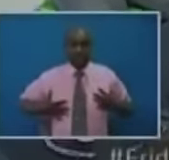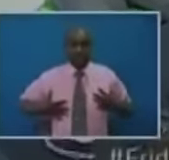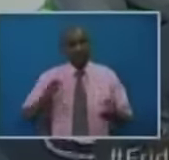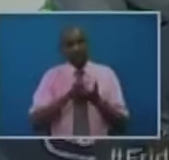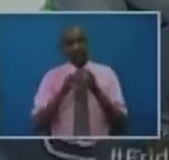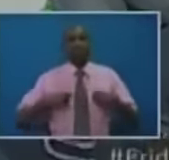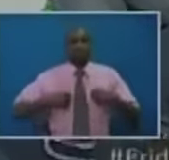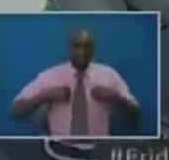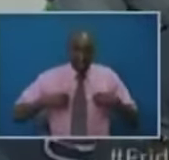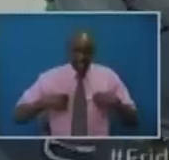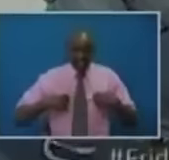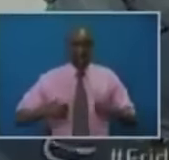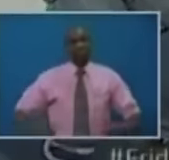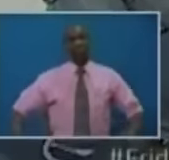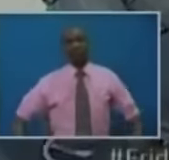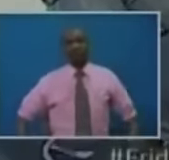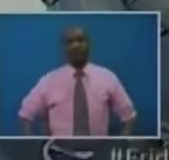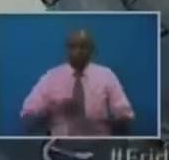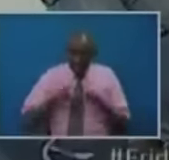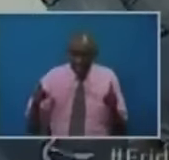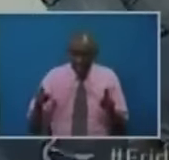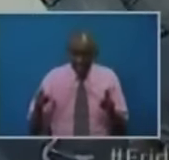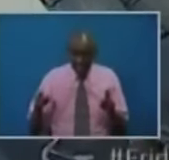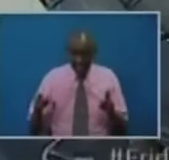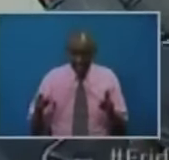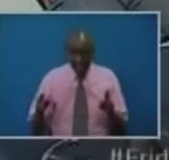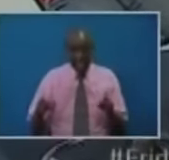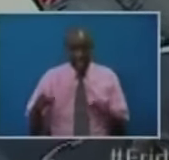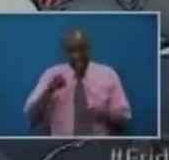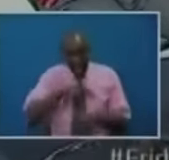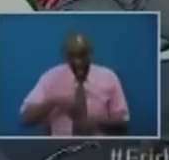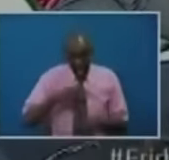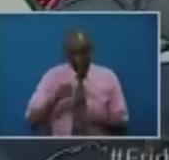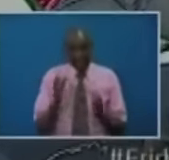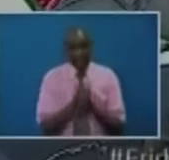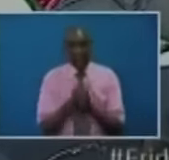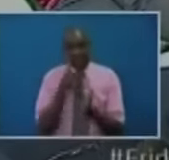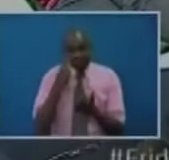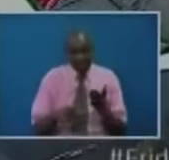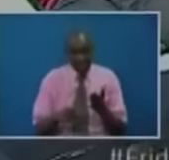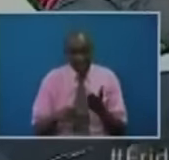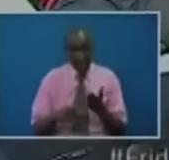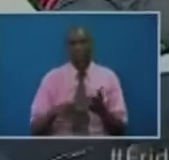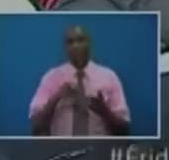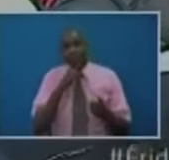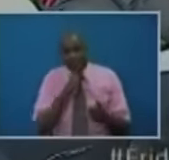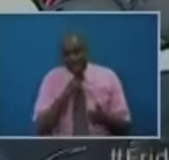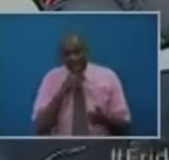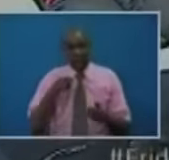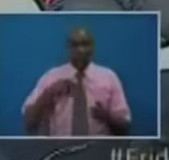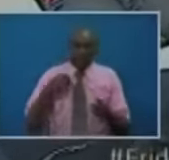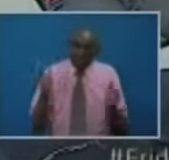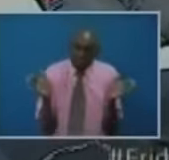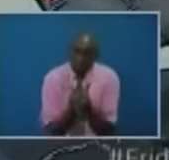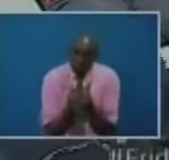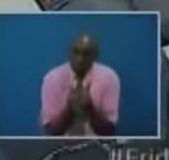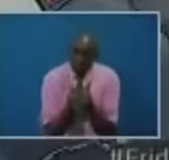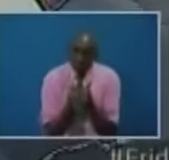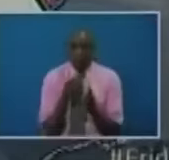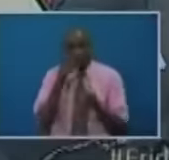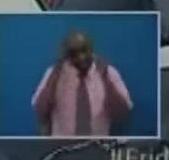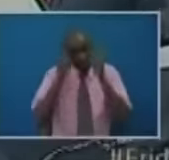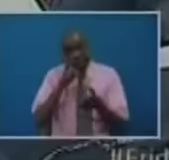kuwa umeugo natembea bare chest, lakini sisi mmetuweka wapi? Wanaume wakulima wadogo. That's why